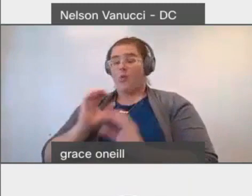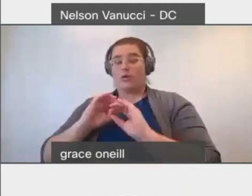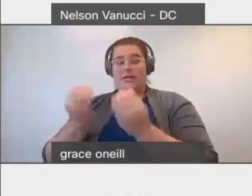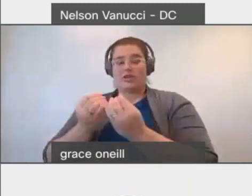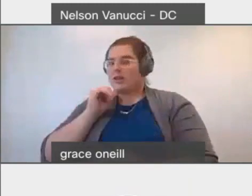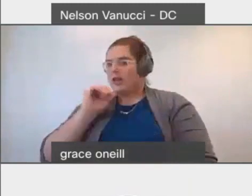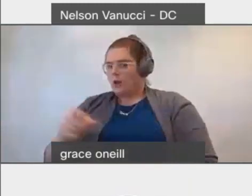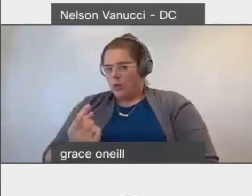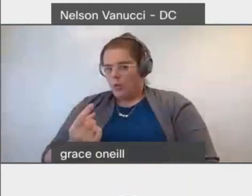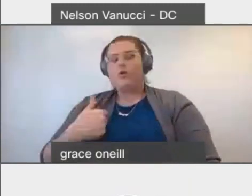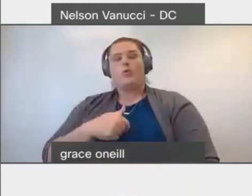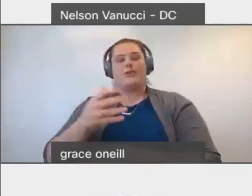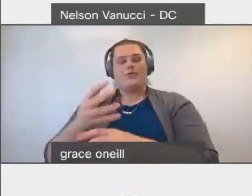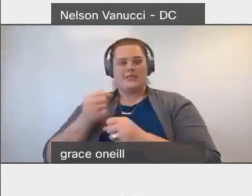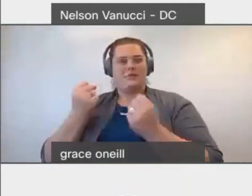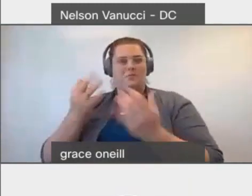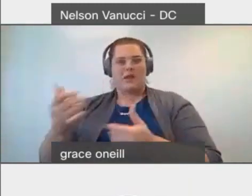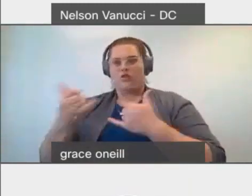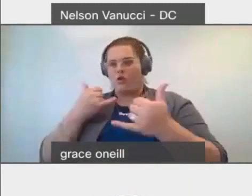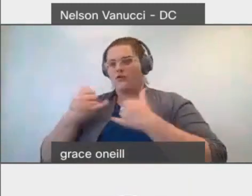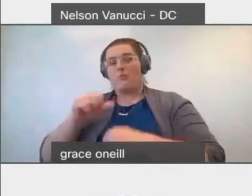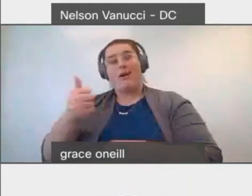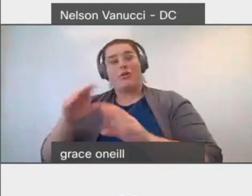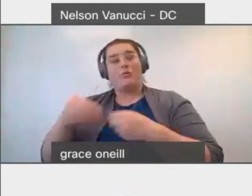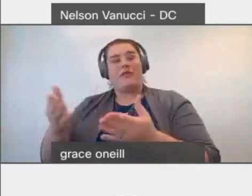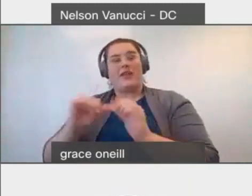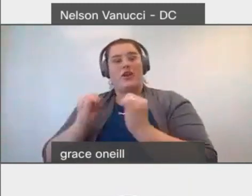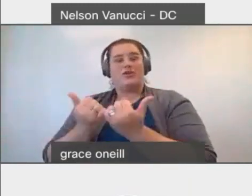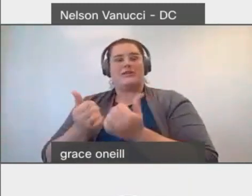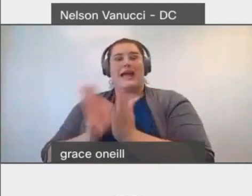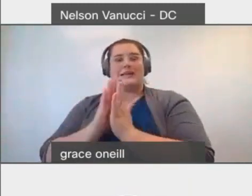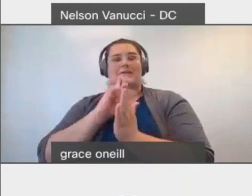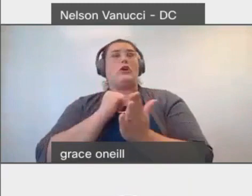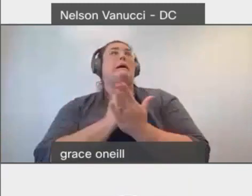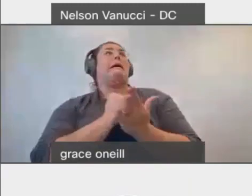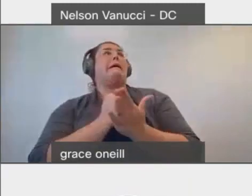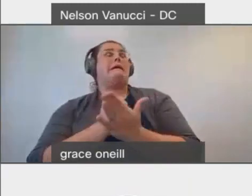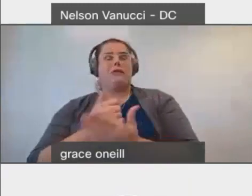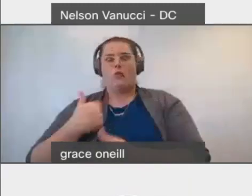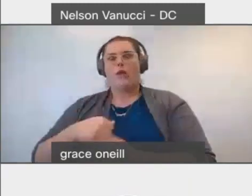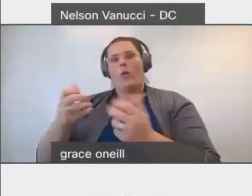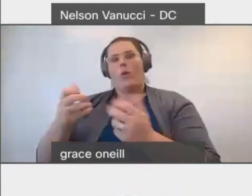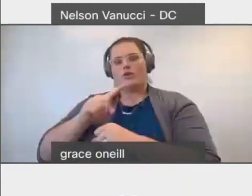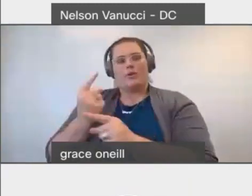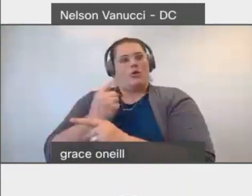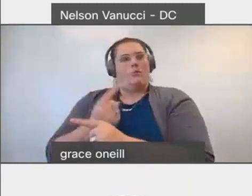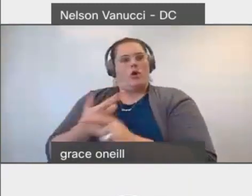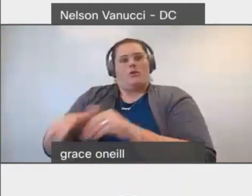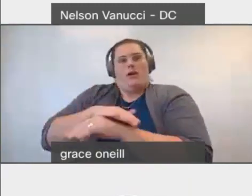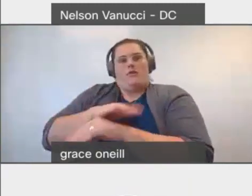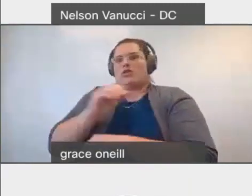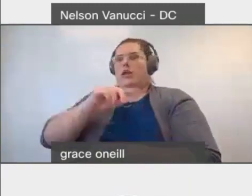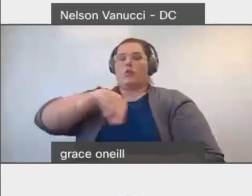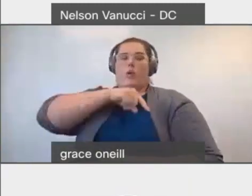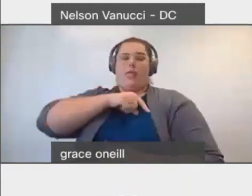have received calls from other provider agencies asking for help. We want to ensure proper coverage and provide quality services, and would